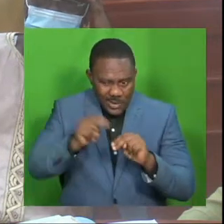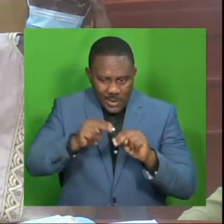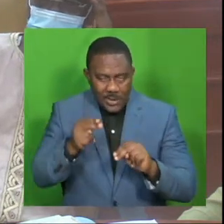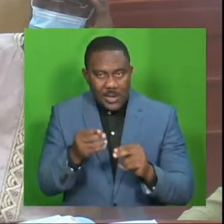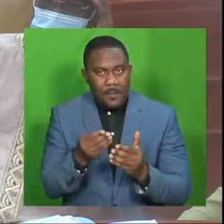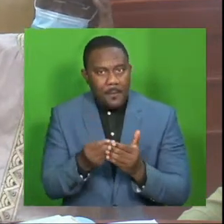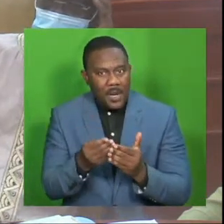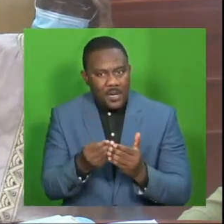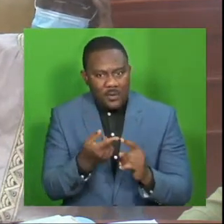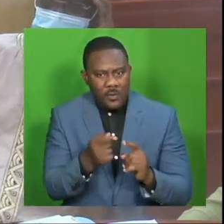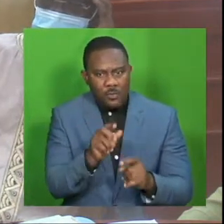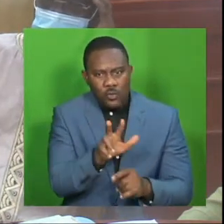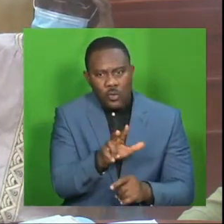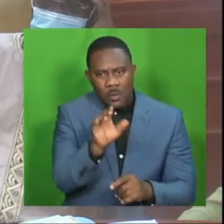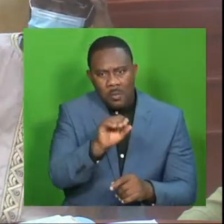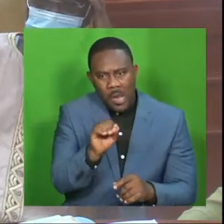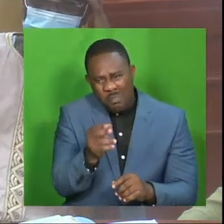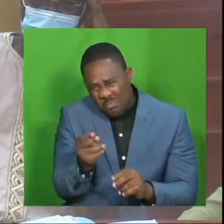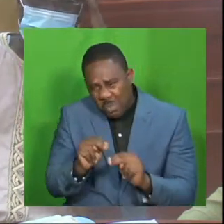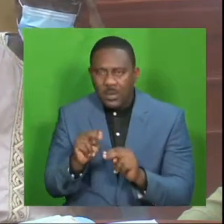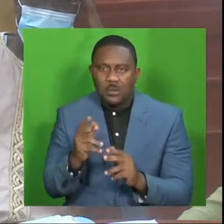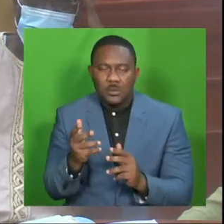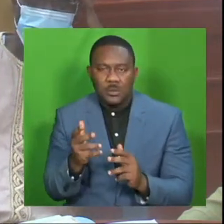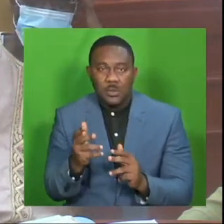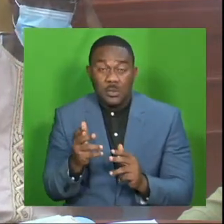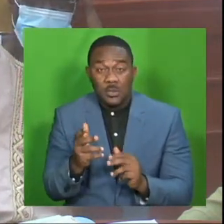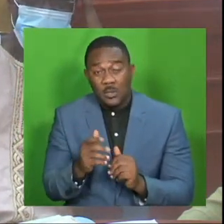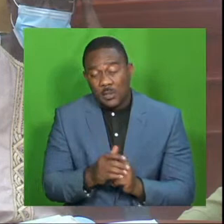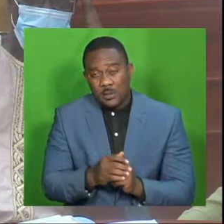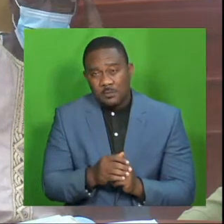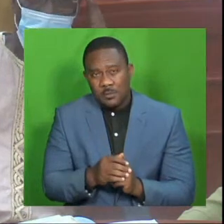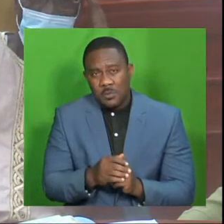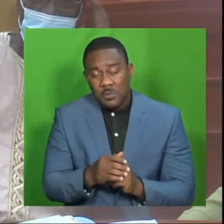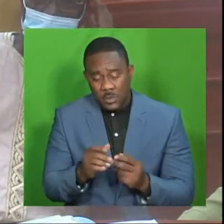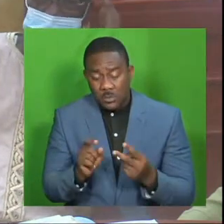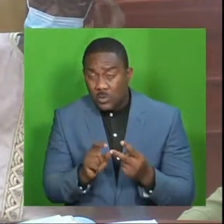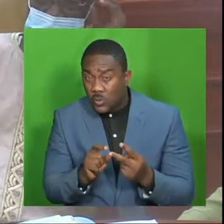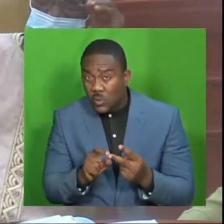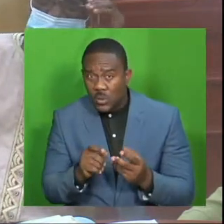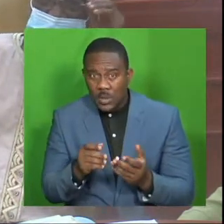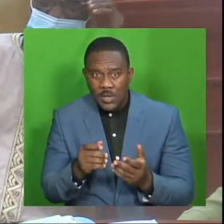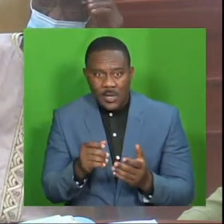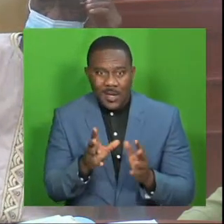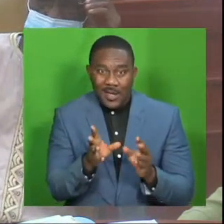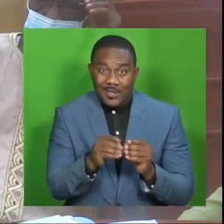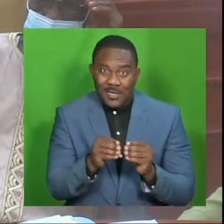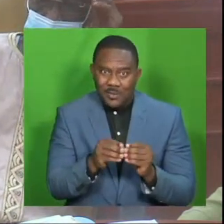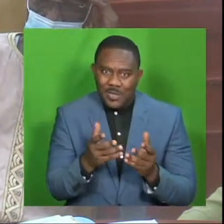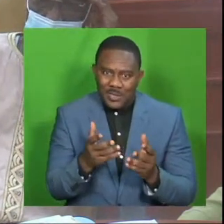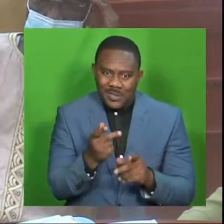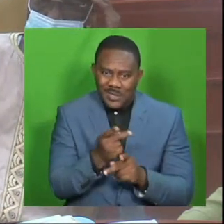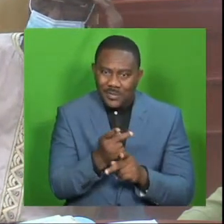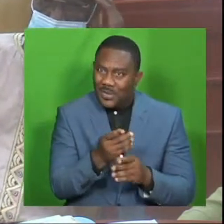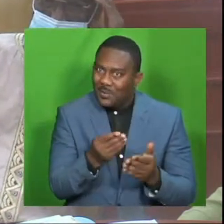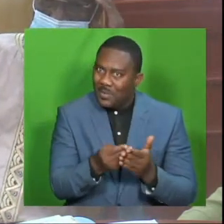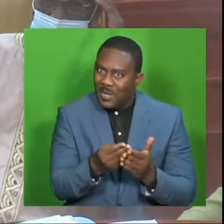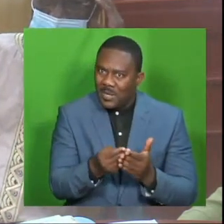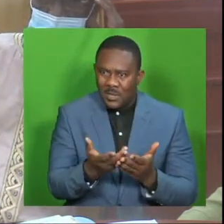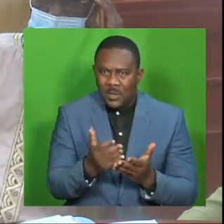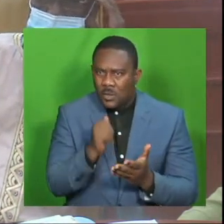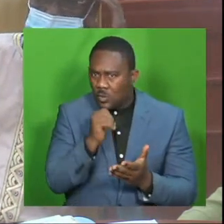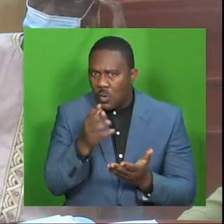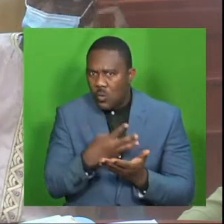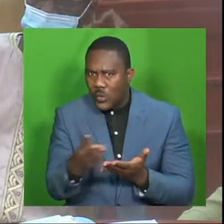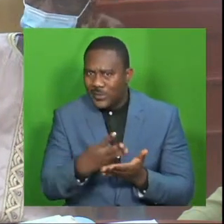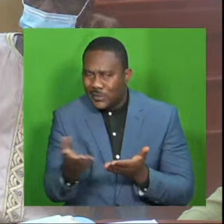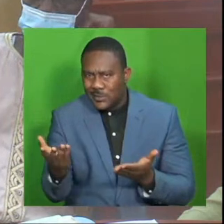allocation, one, to ensure that the money is not misapplied by the assemblies, and two, to ensure, three, to ensure that the